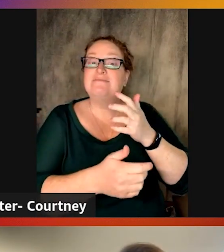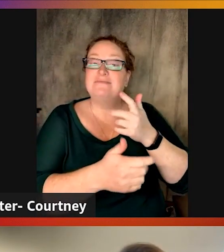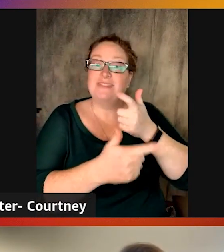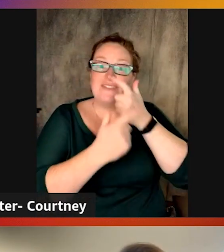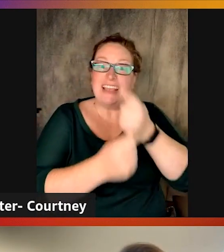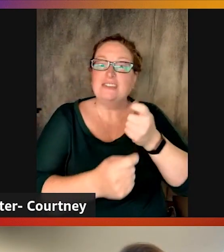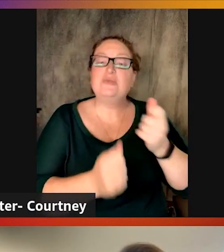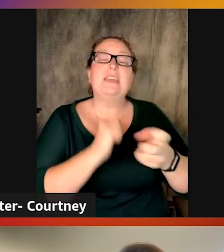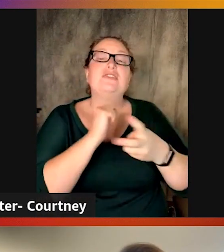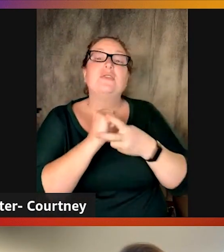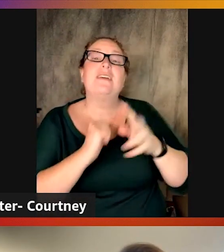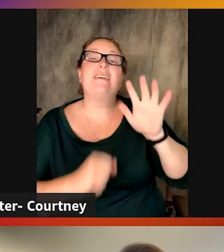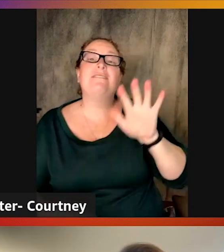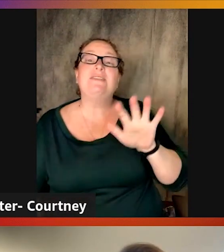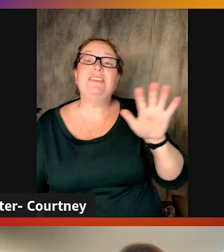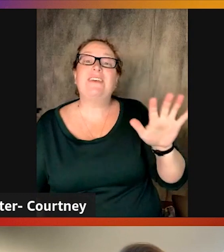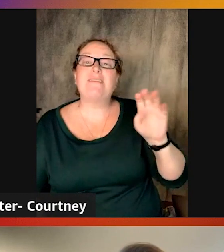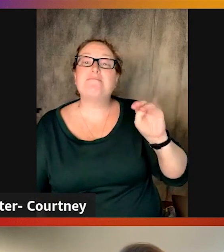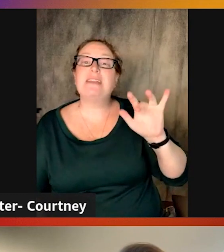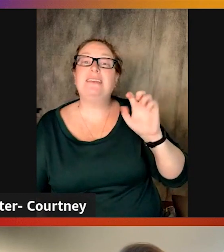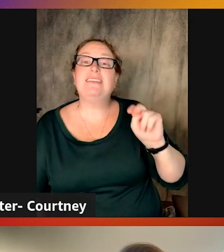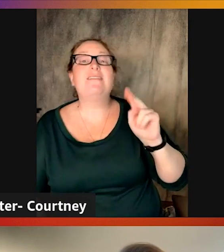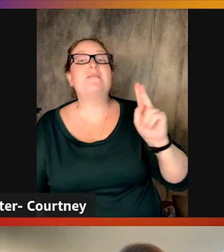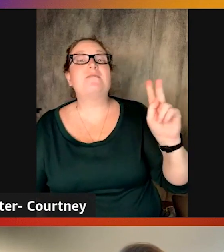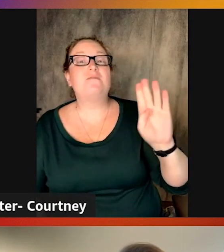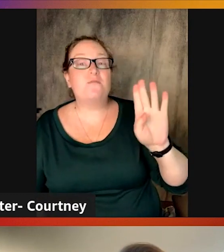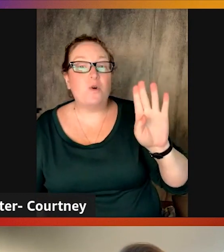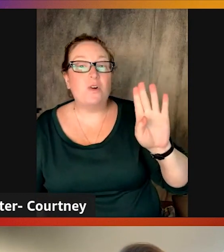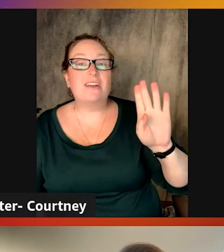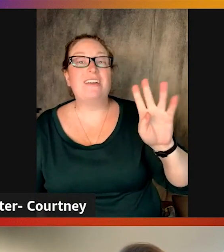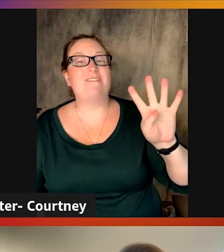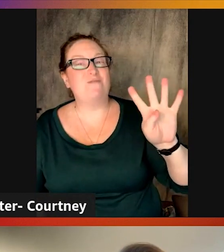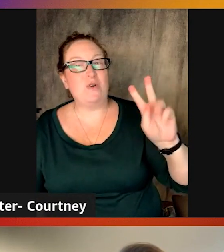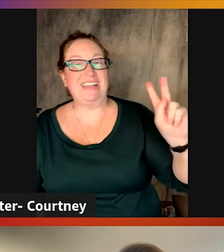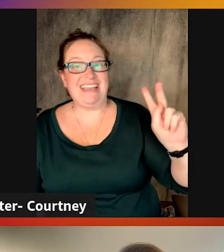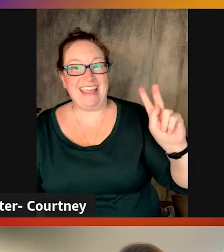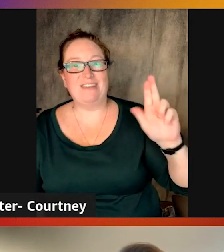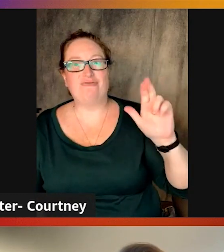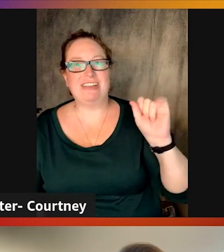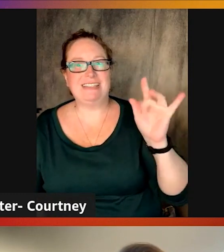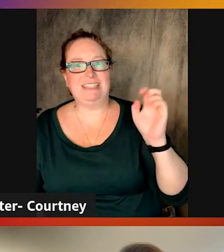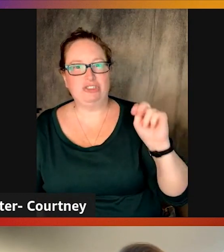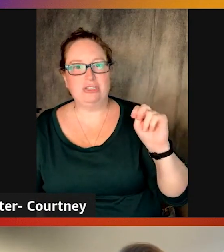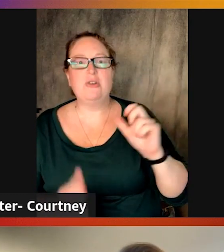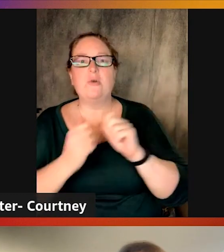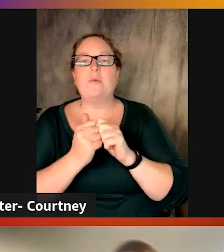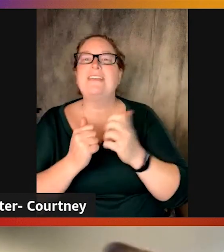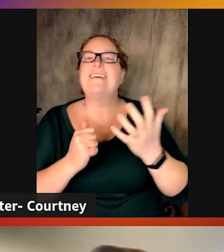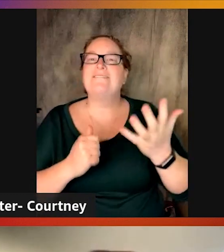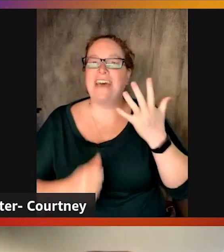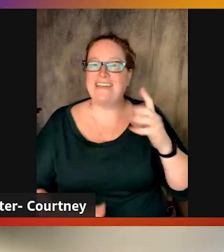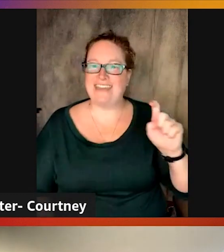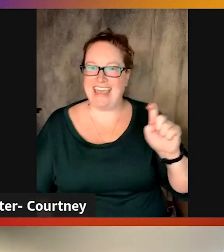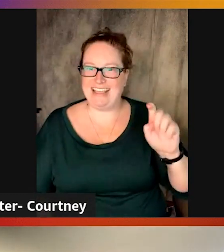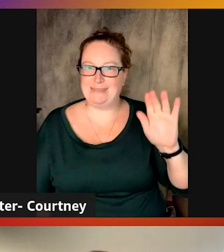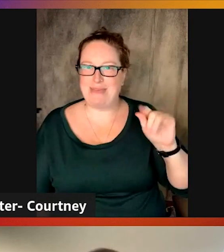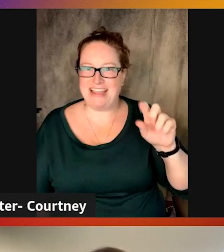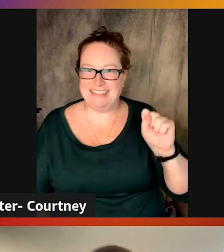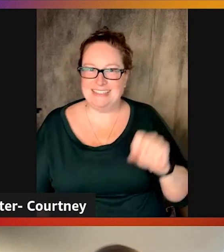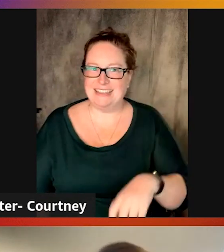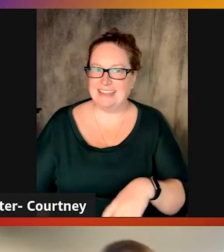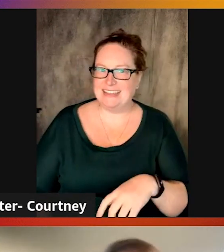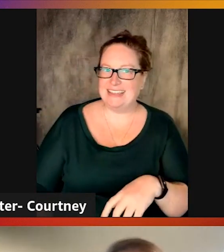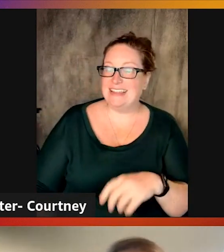million 4K resolution films with 5 exabytes of logs or 5 exabytes of storage space. 55 million